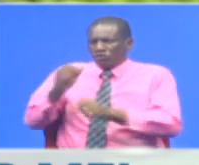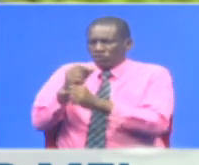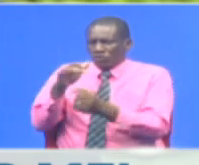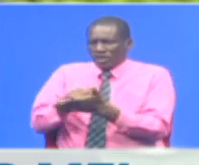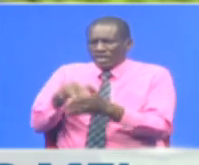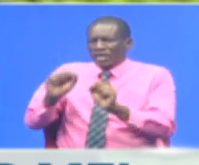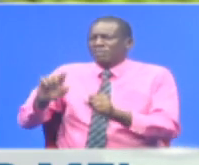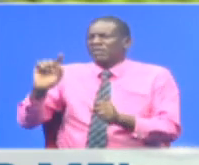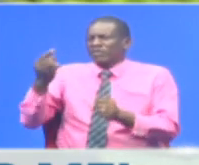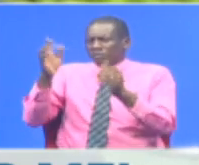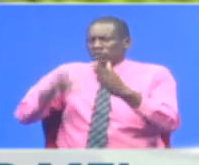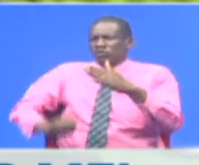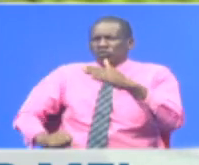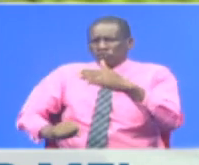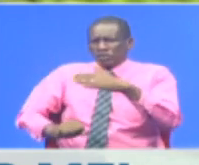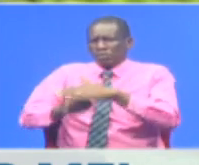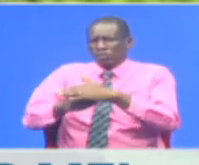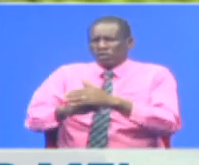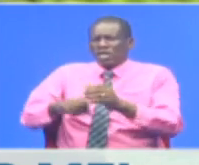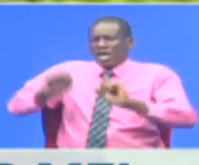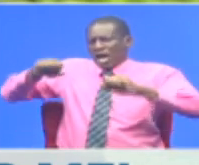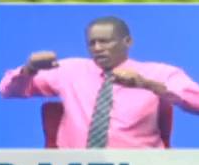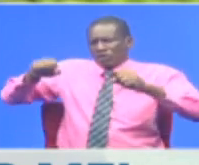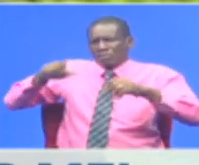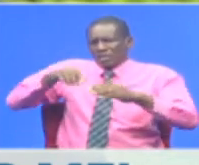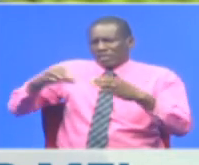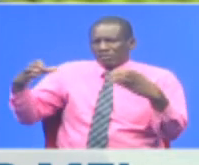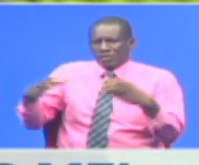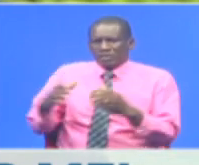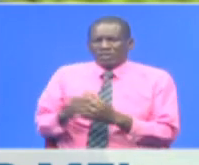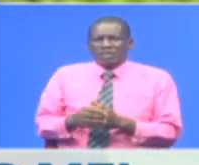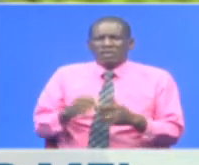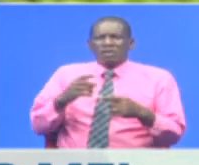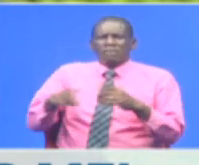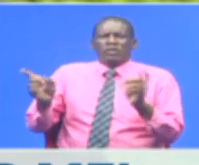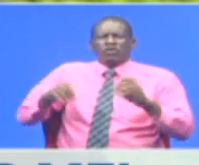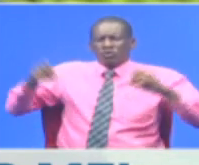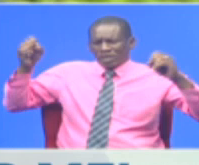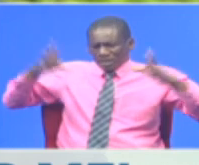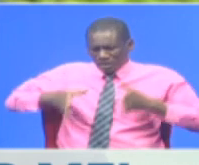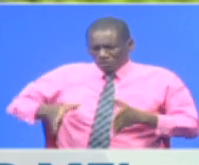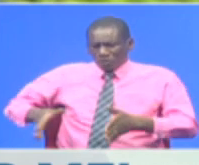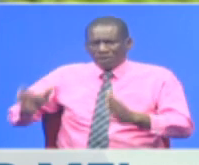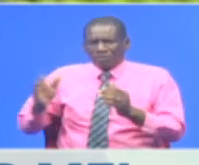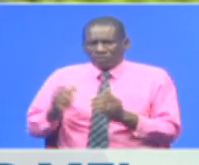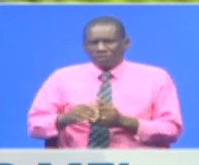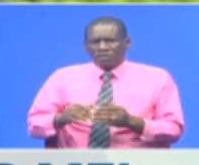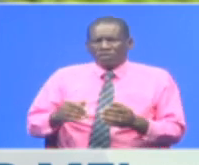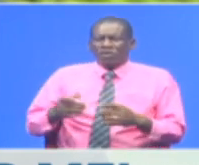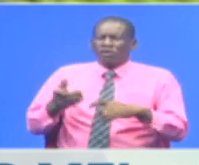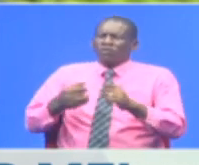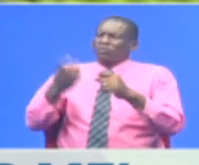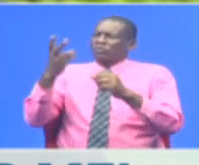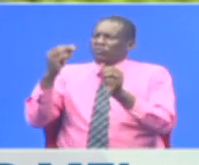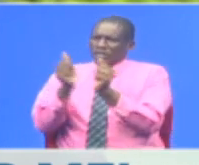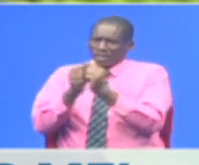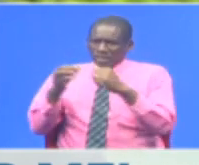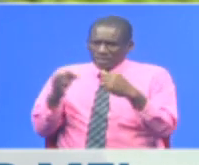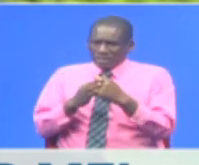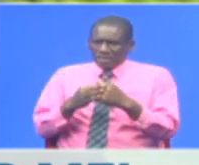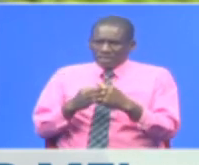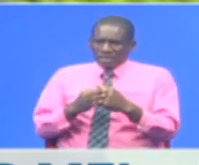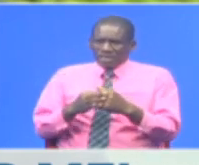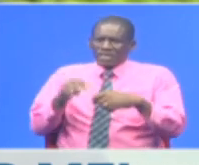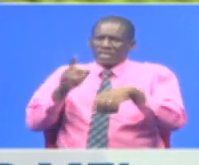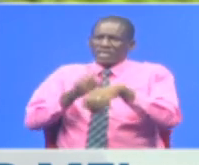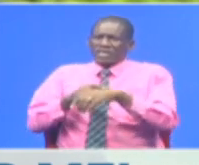support whatever is a consensus and agreement within this party. But there's no clear path. Ever since 2018, when